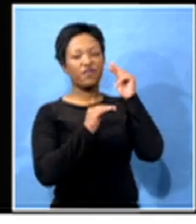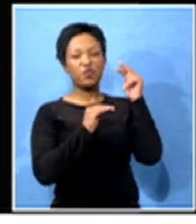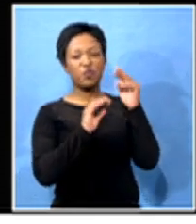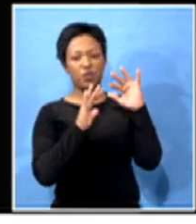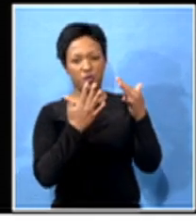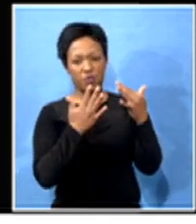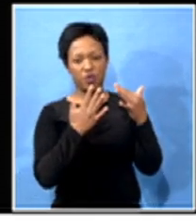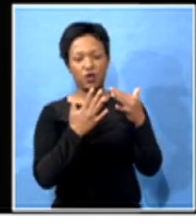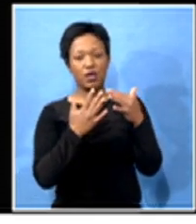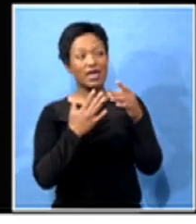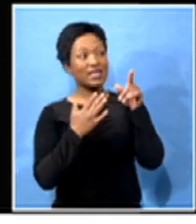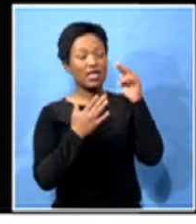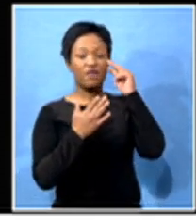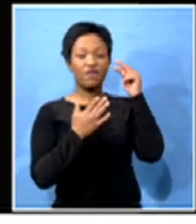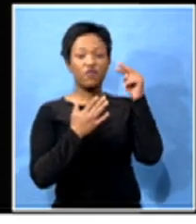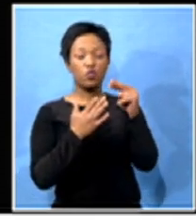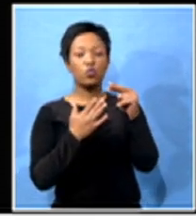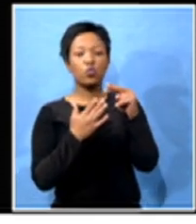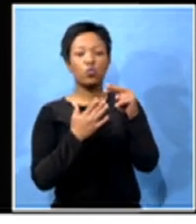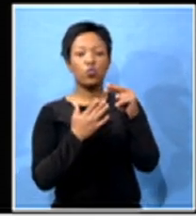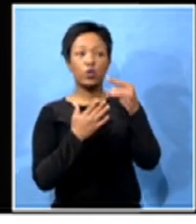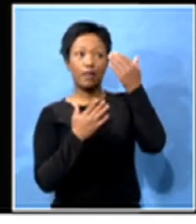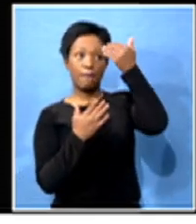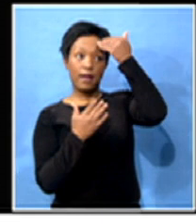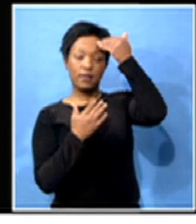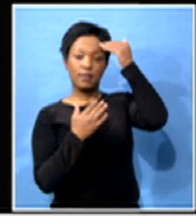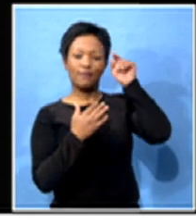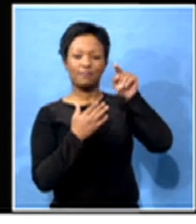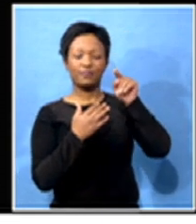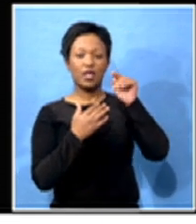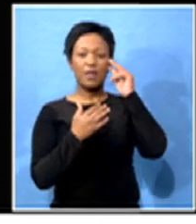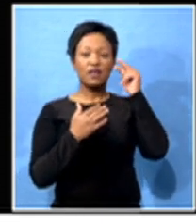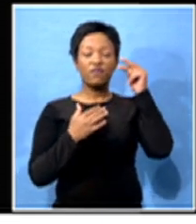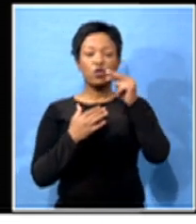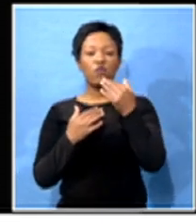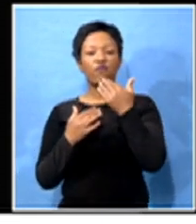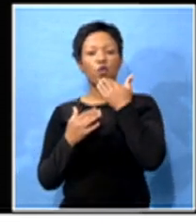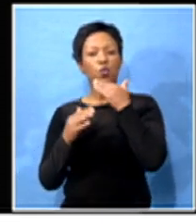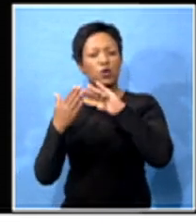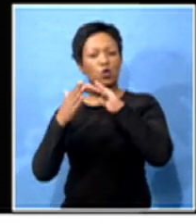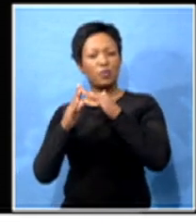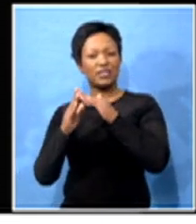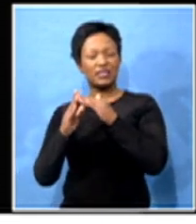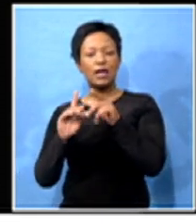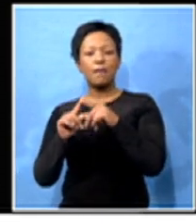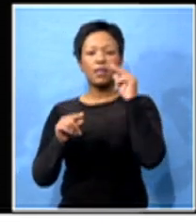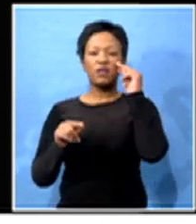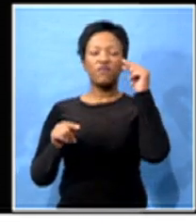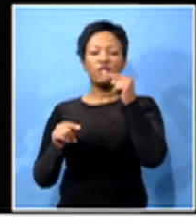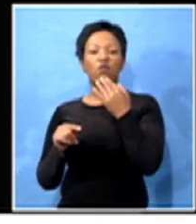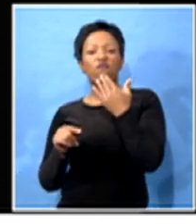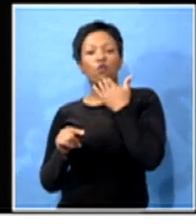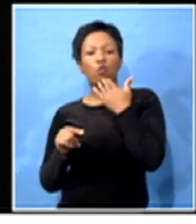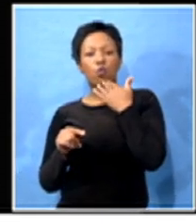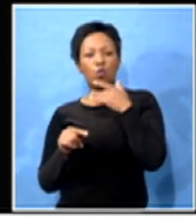that are getting to the mines, they are not the views of the communities. They are the views of the politicians